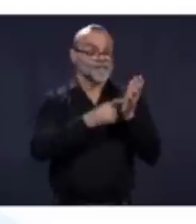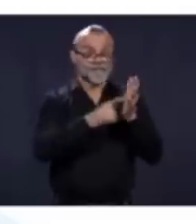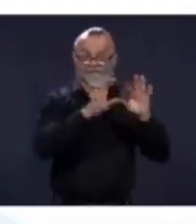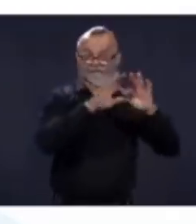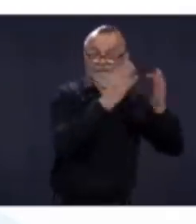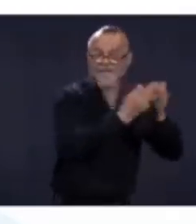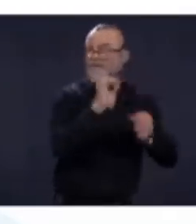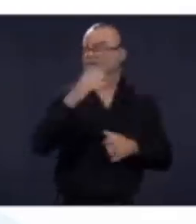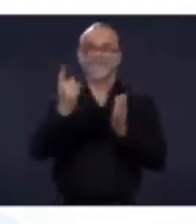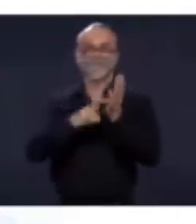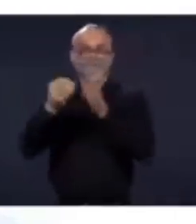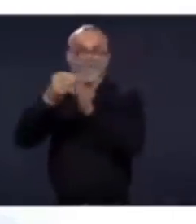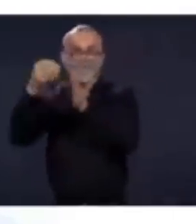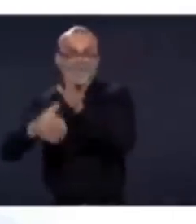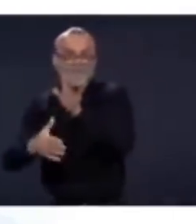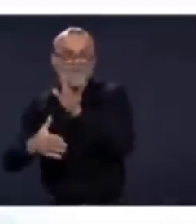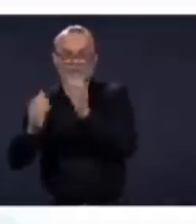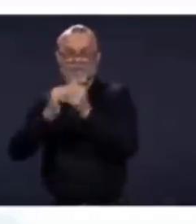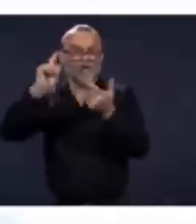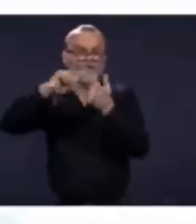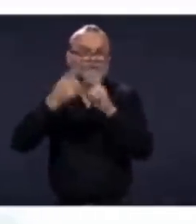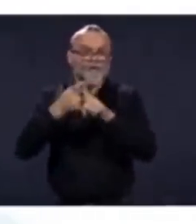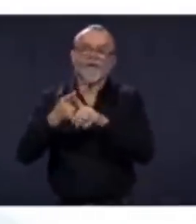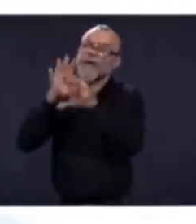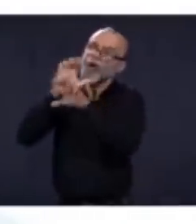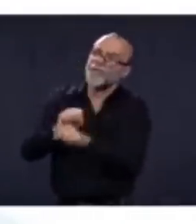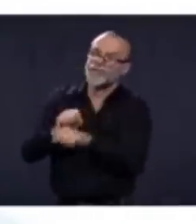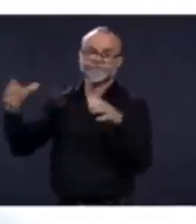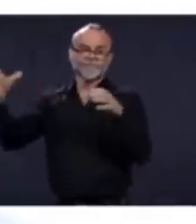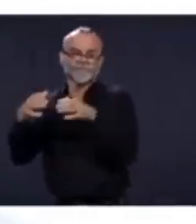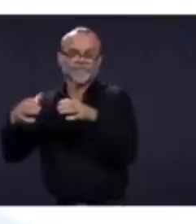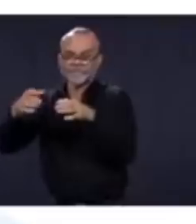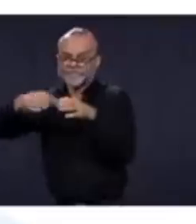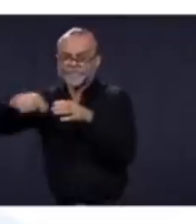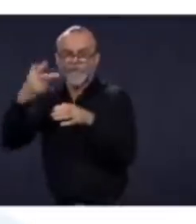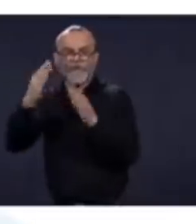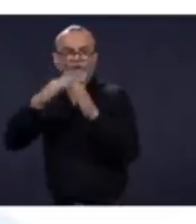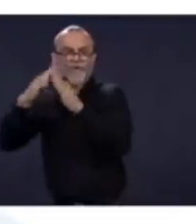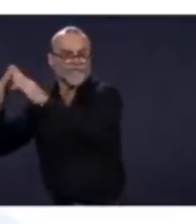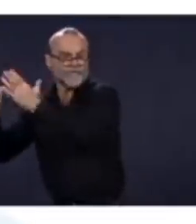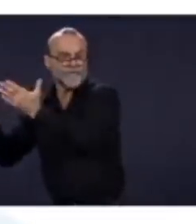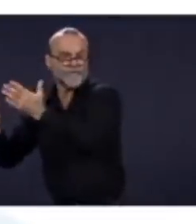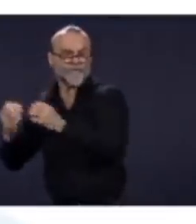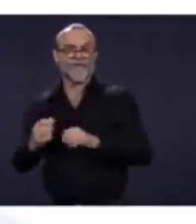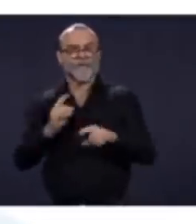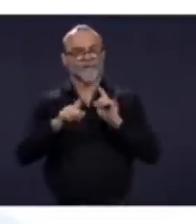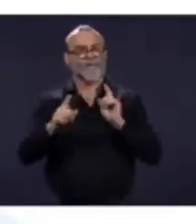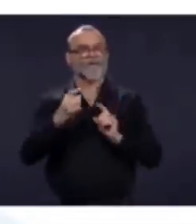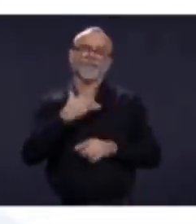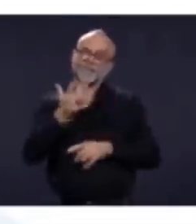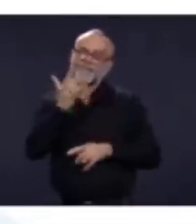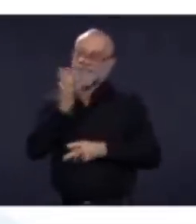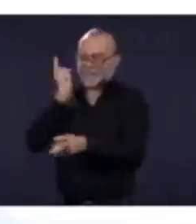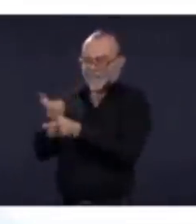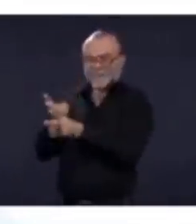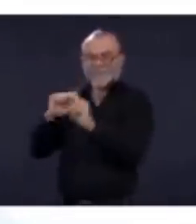students, co-locators with friends that are used to. I think we suggest that it stays the same group